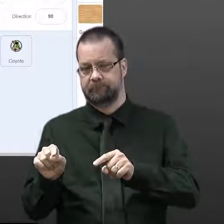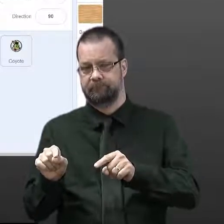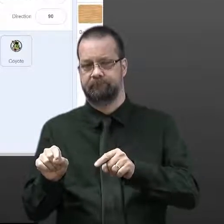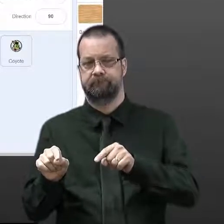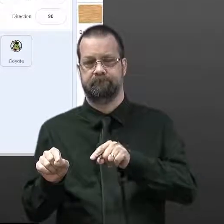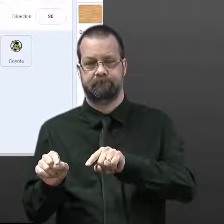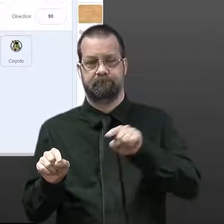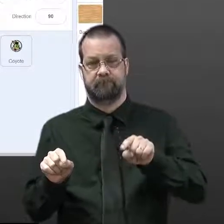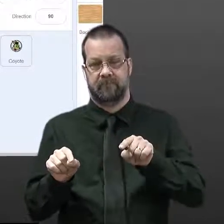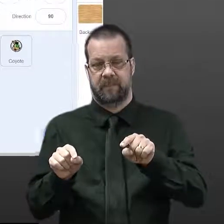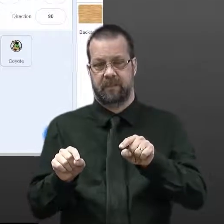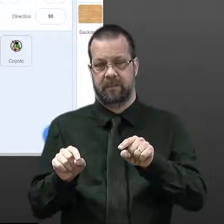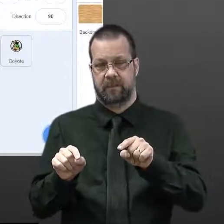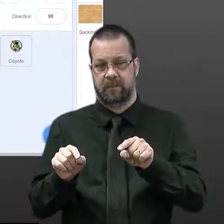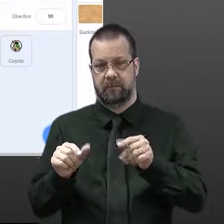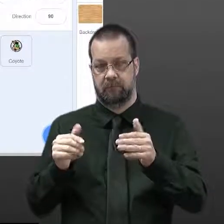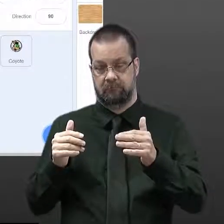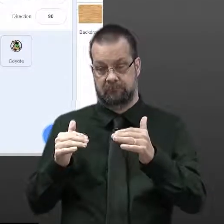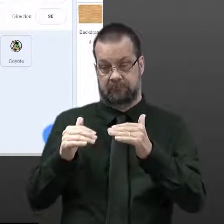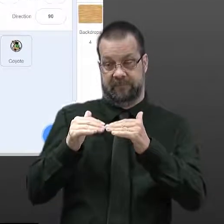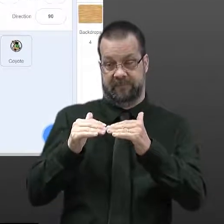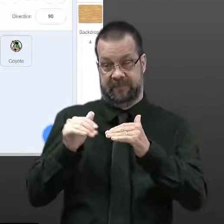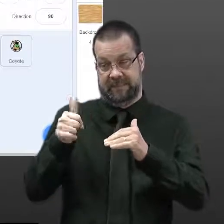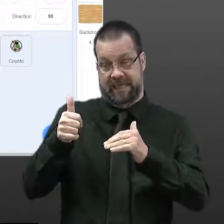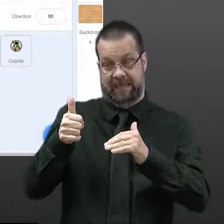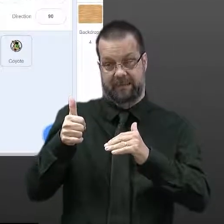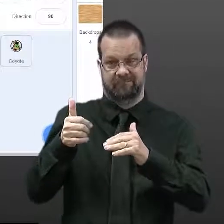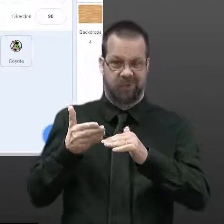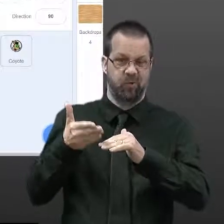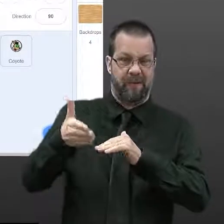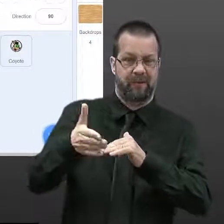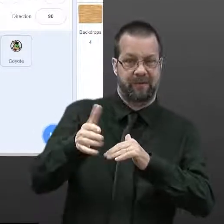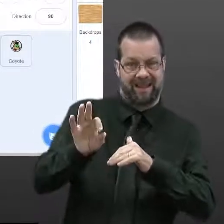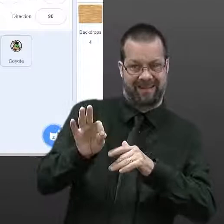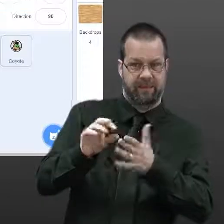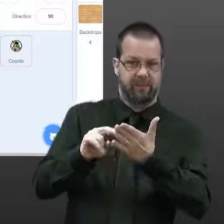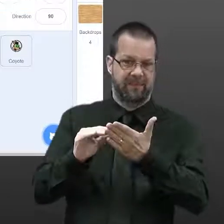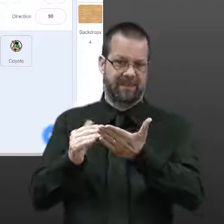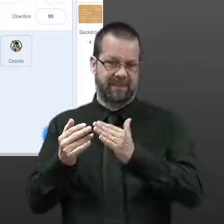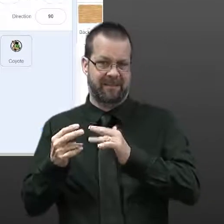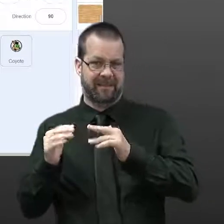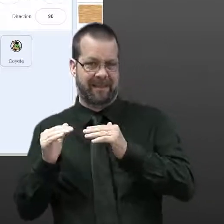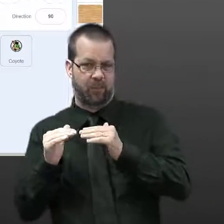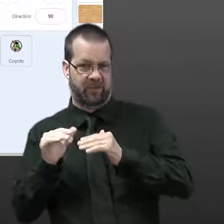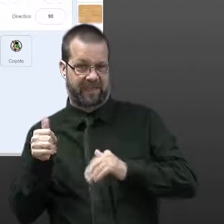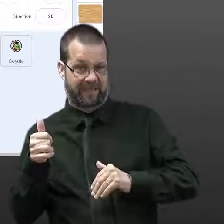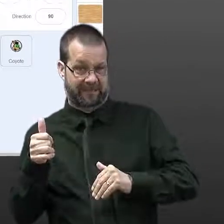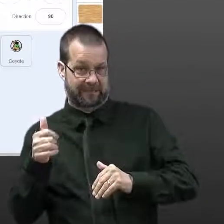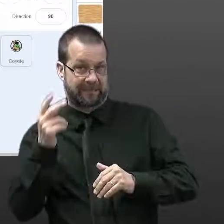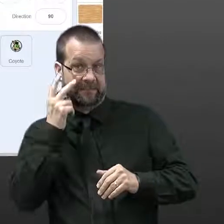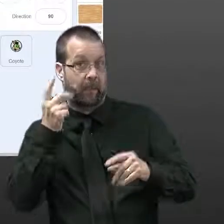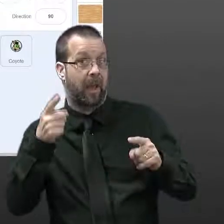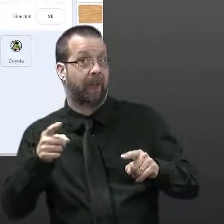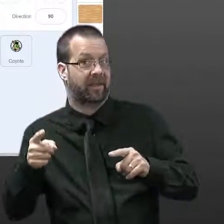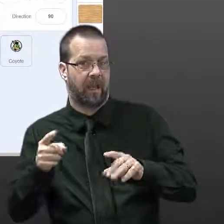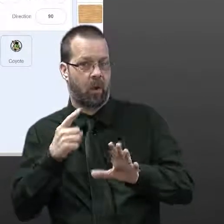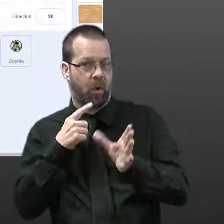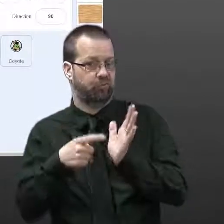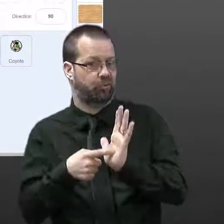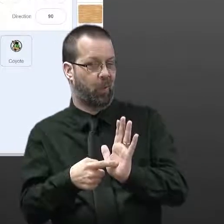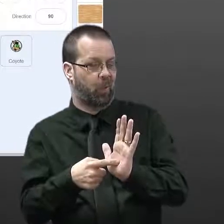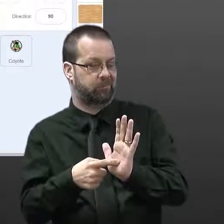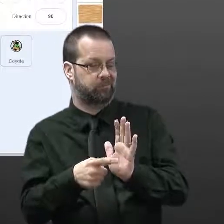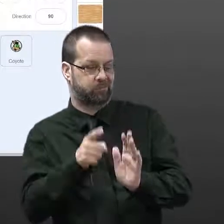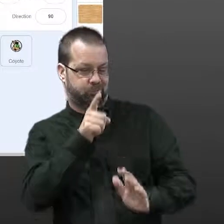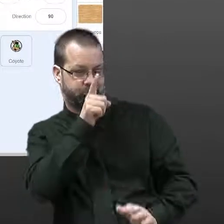get to 9 or get to 10 points, greater than 9. You'll have to get to 10 points to see what happens here. I won't show you